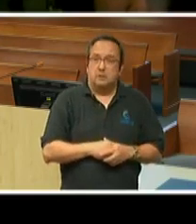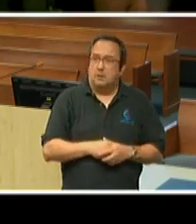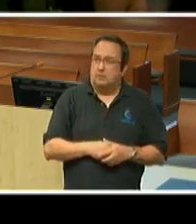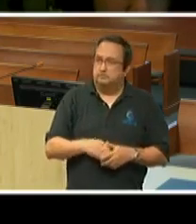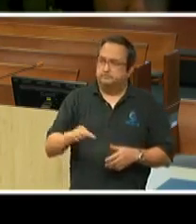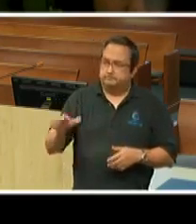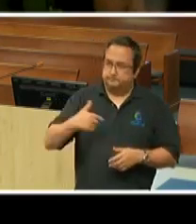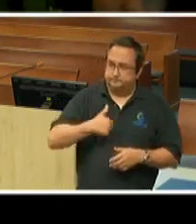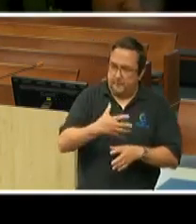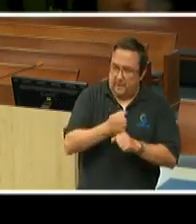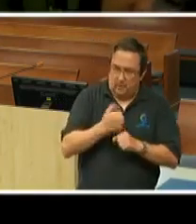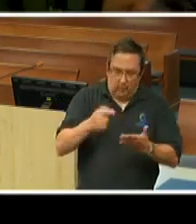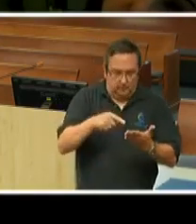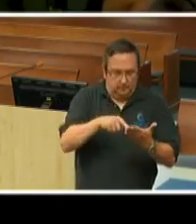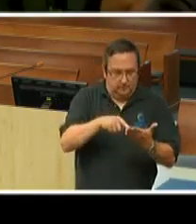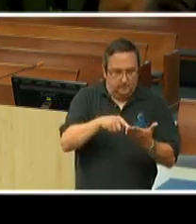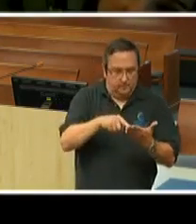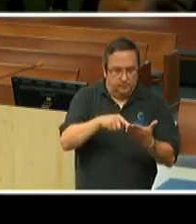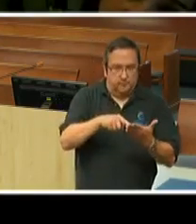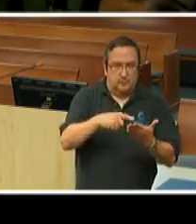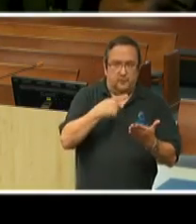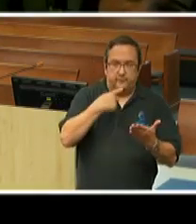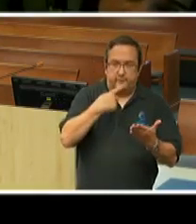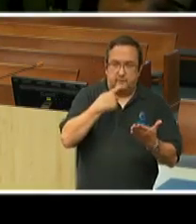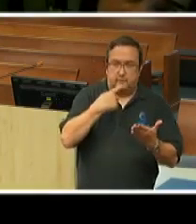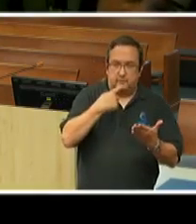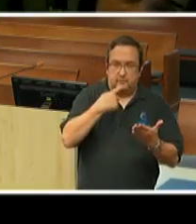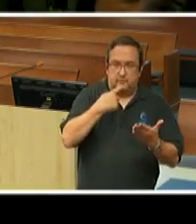What I got was a